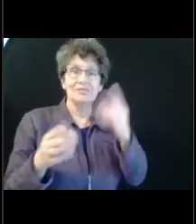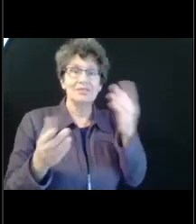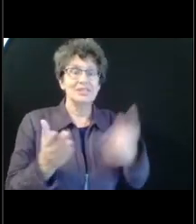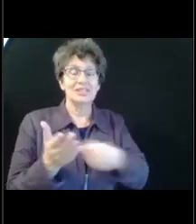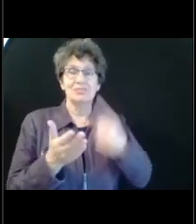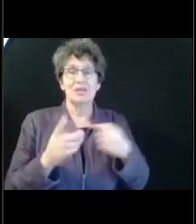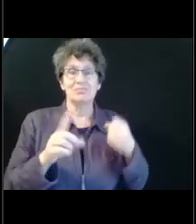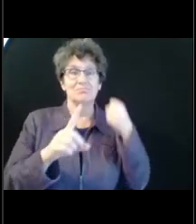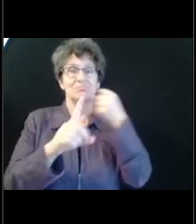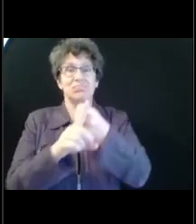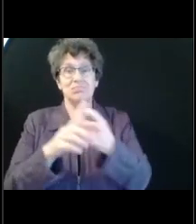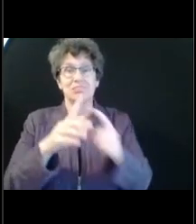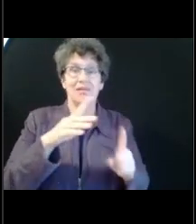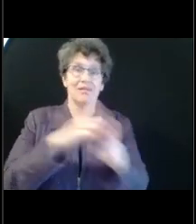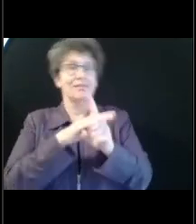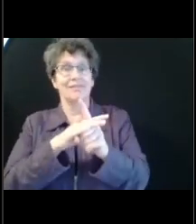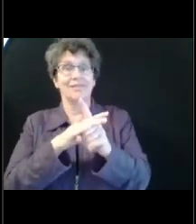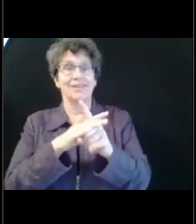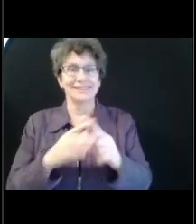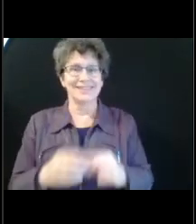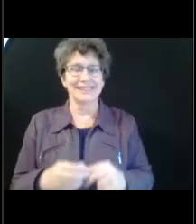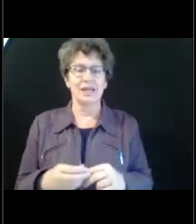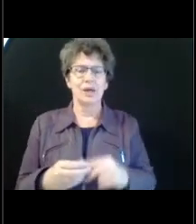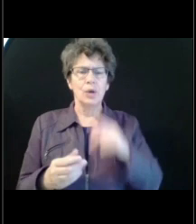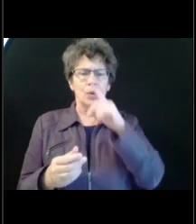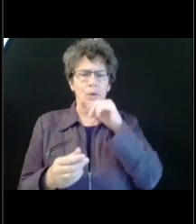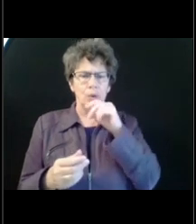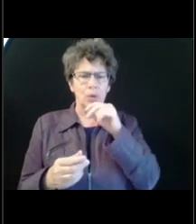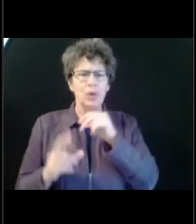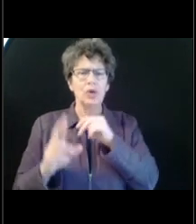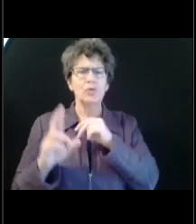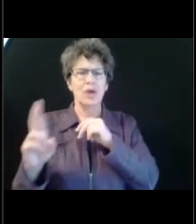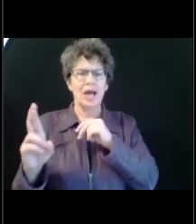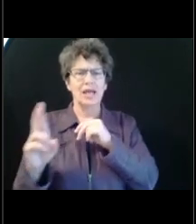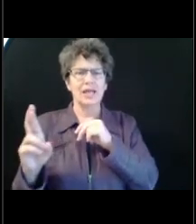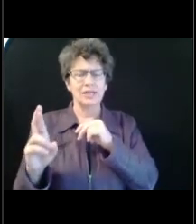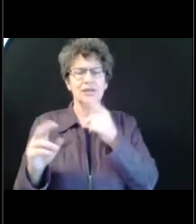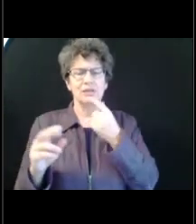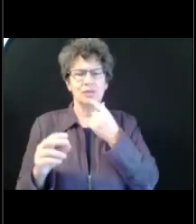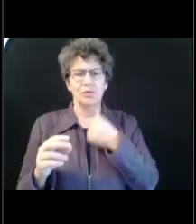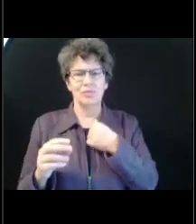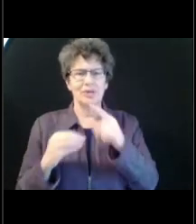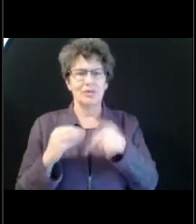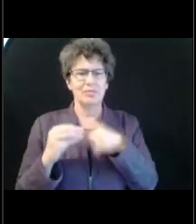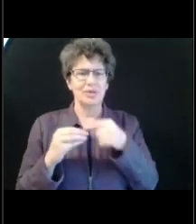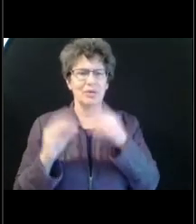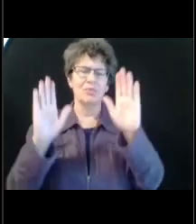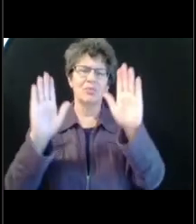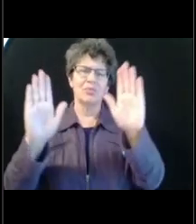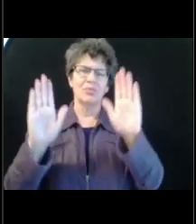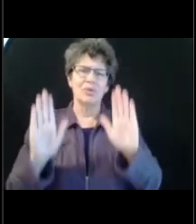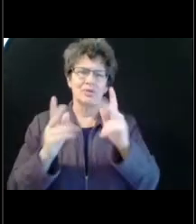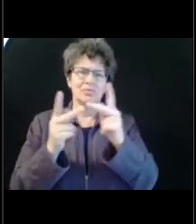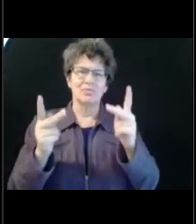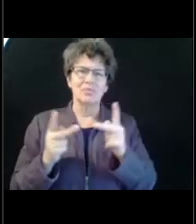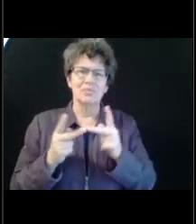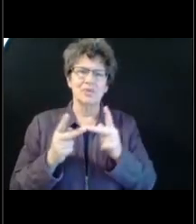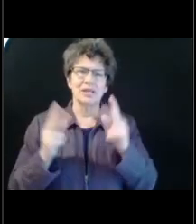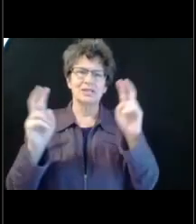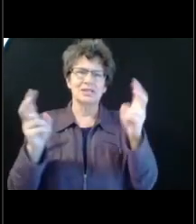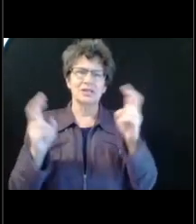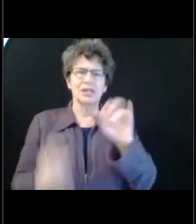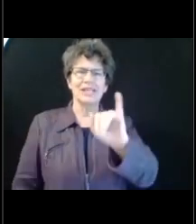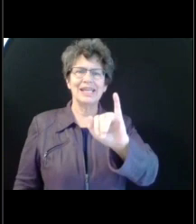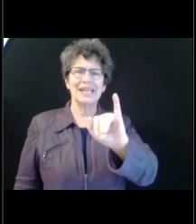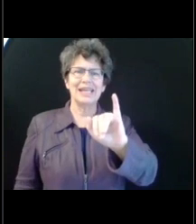The patient on the right told me about an absolutely spectacular place called Iguazu